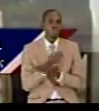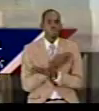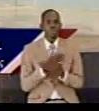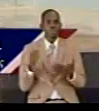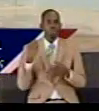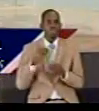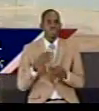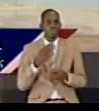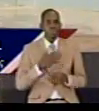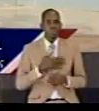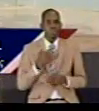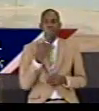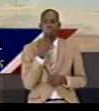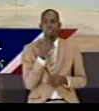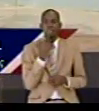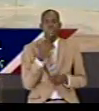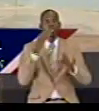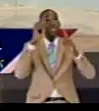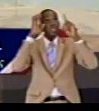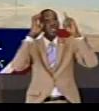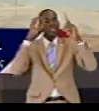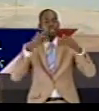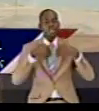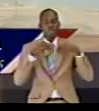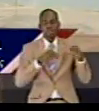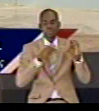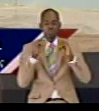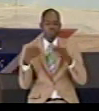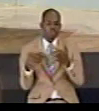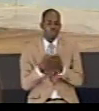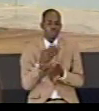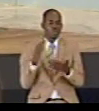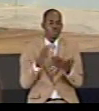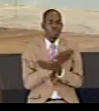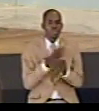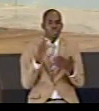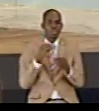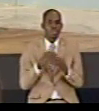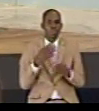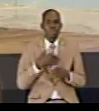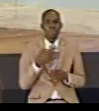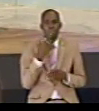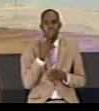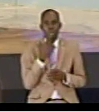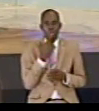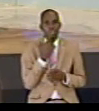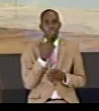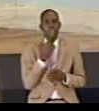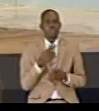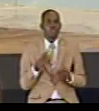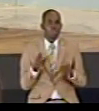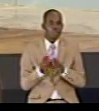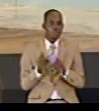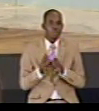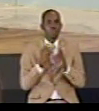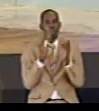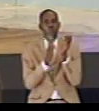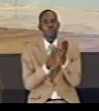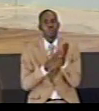he has put a new song in my mouth. Even praise unto our